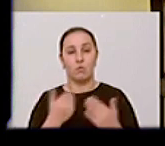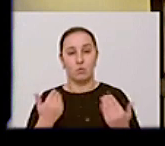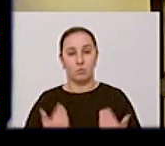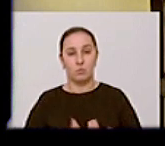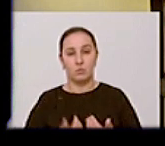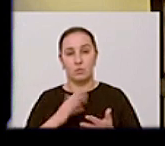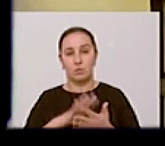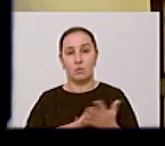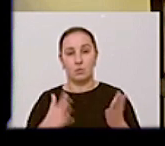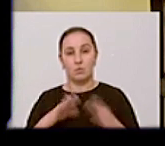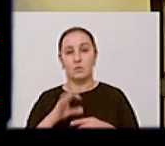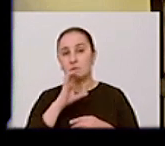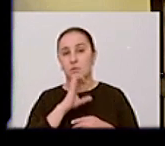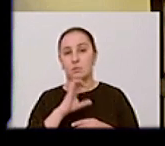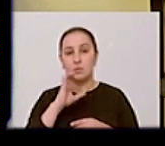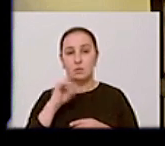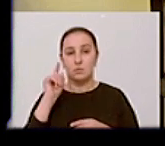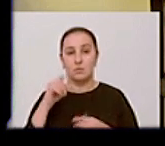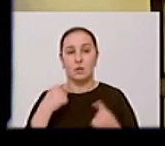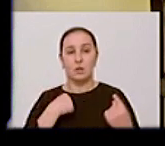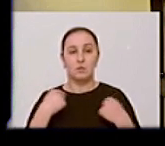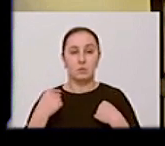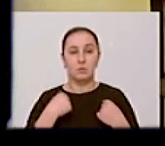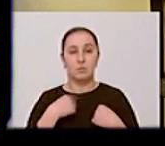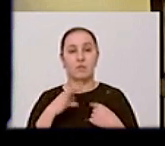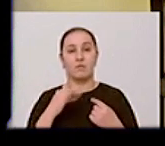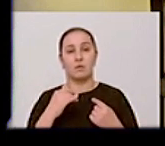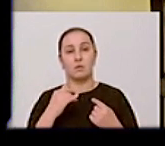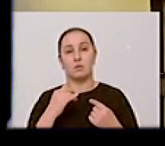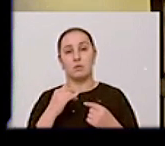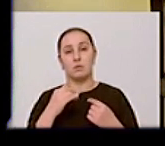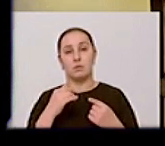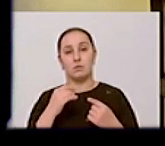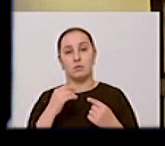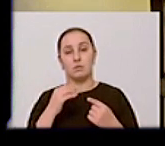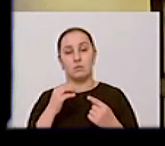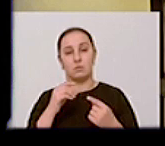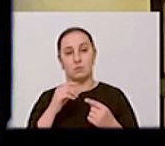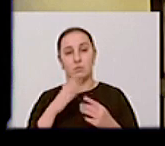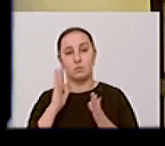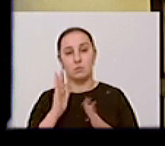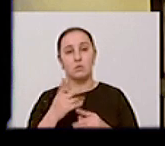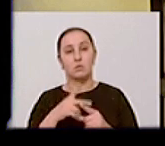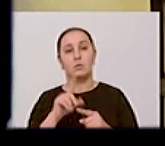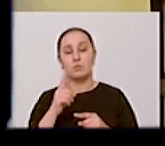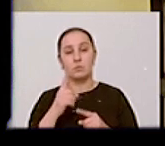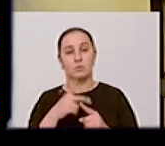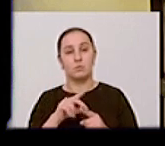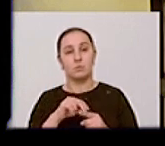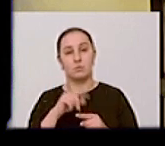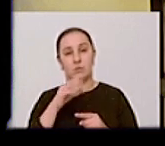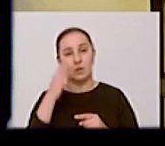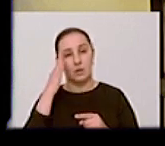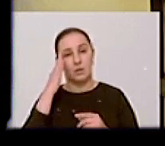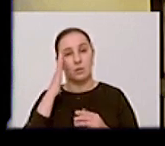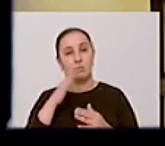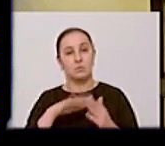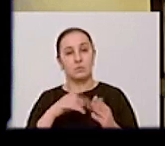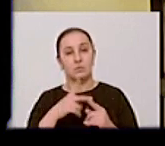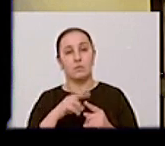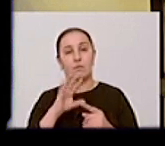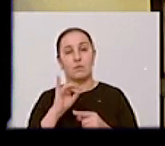qolgan qismini u Sibirda azob va qiynoqda o'tkazadi. Nima uchun? Albatta topdingiz. Ilmsizlik